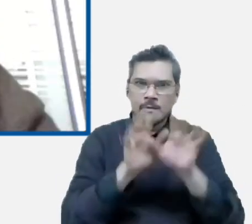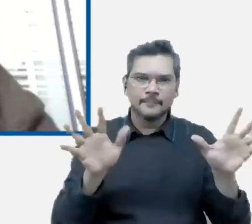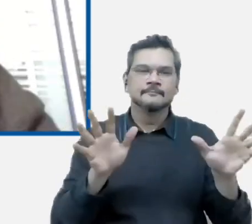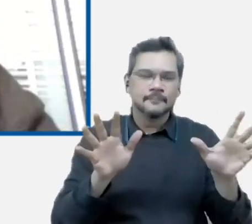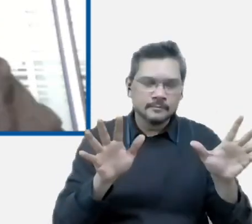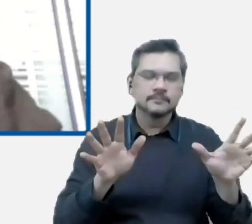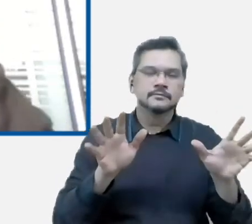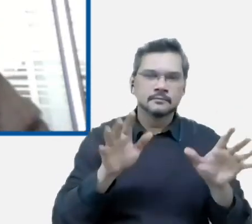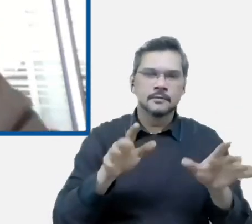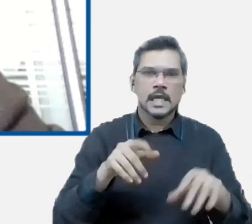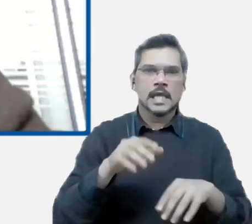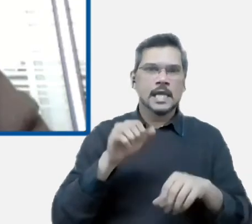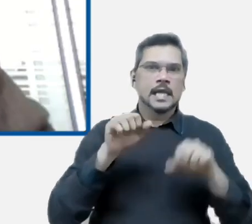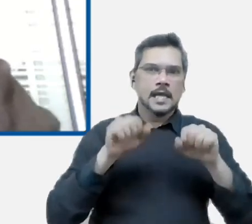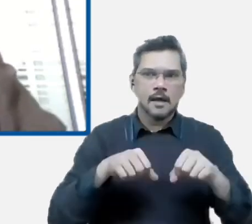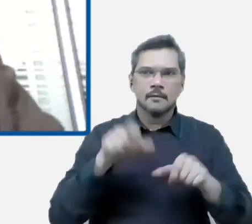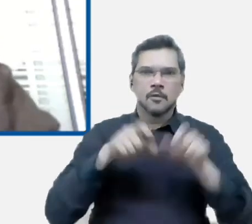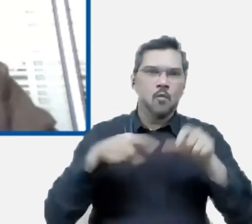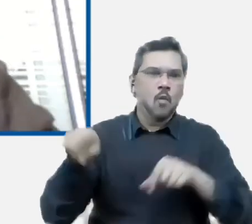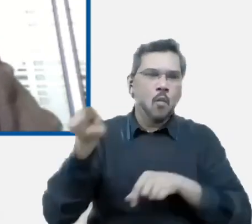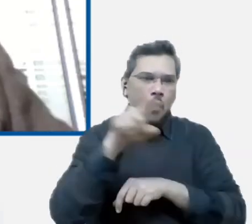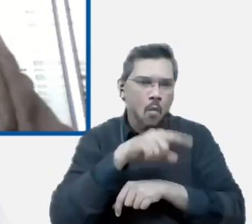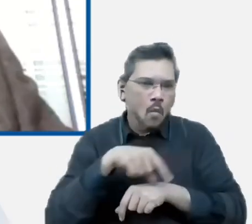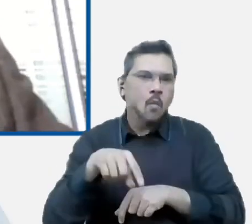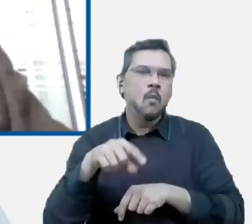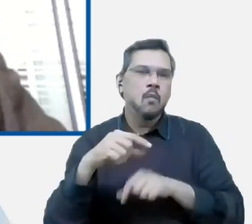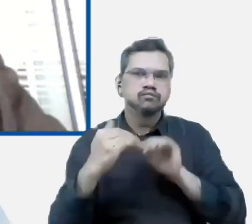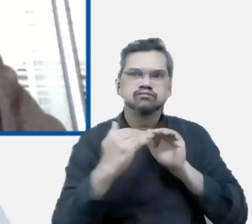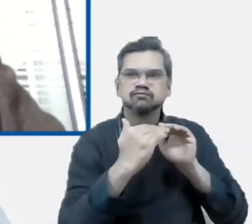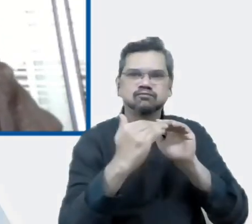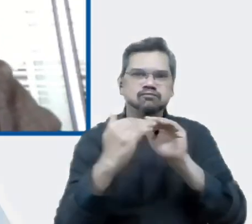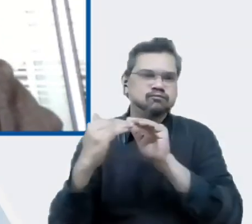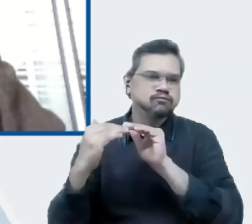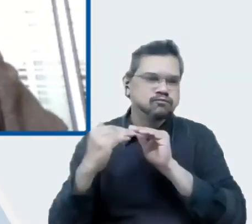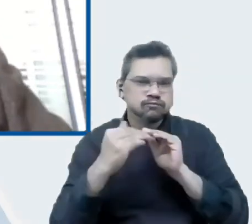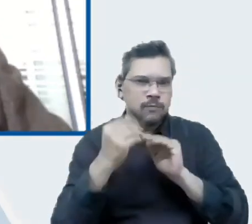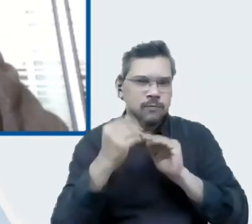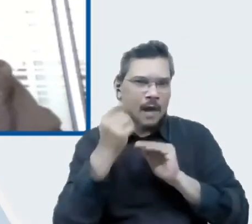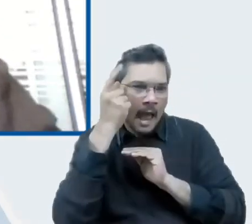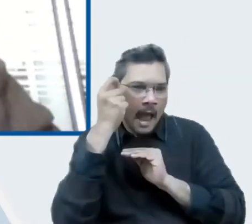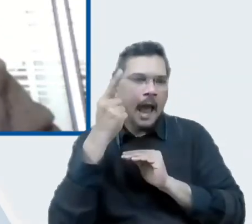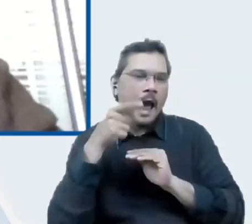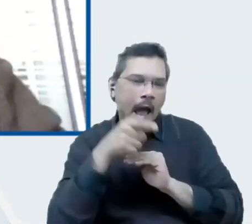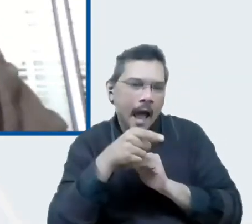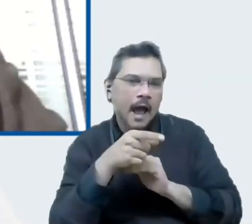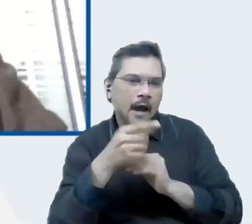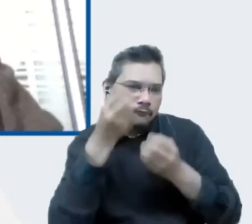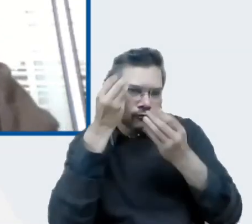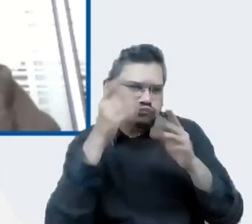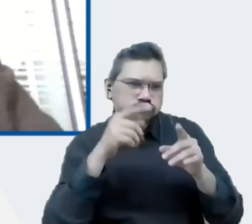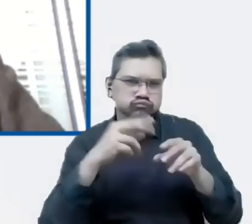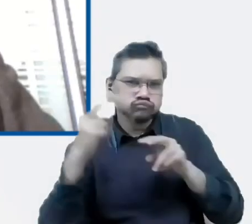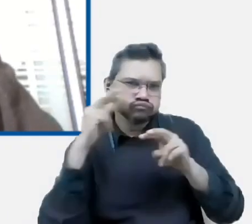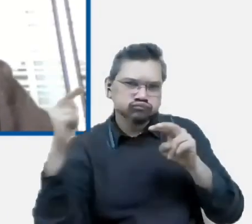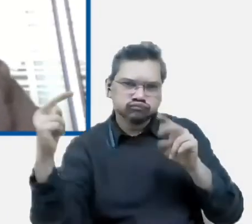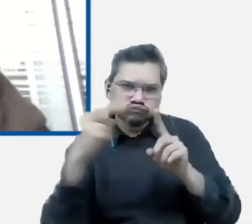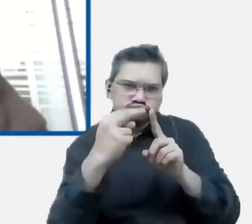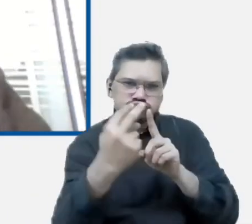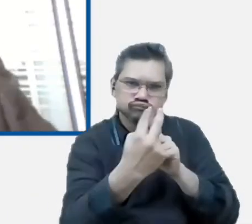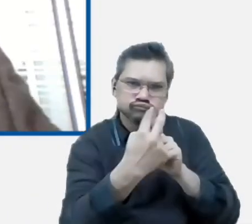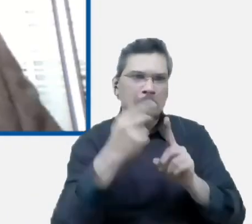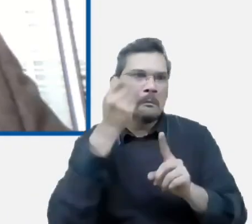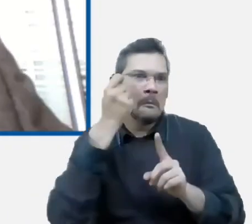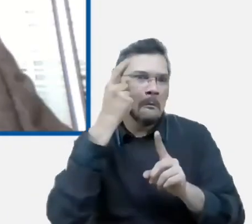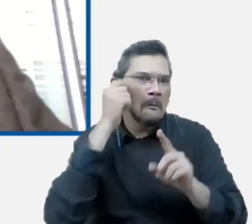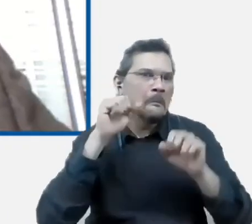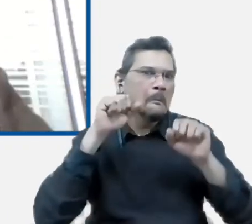way we interpret actually our data sets. So another aspect that was key that we have